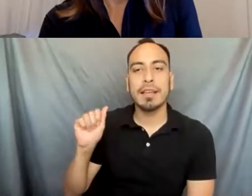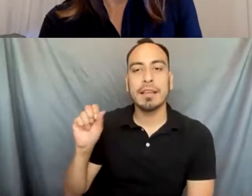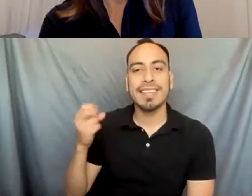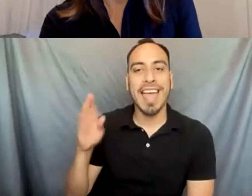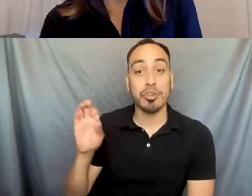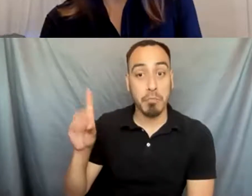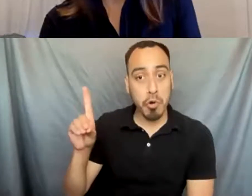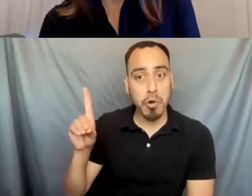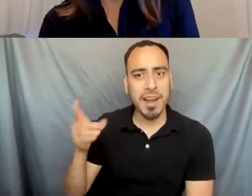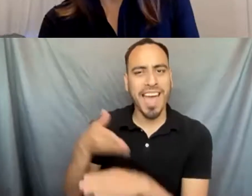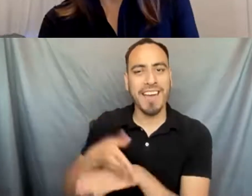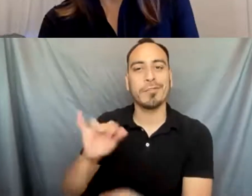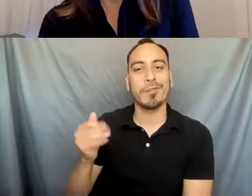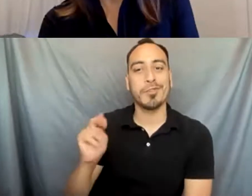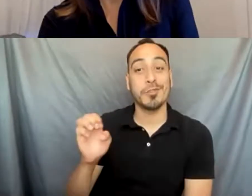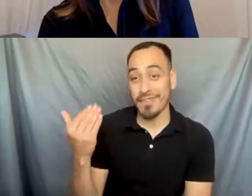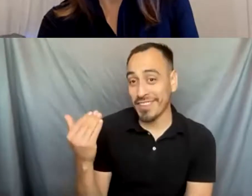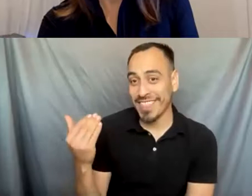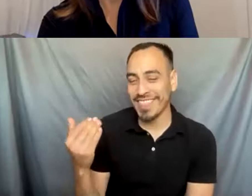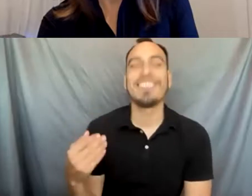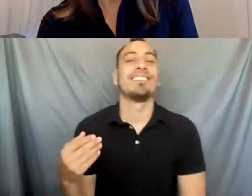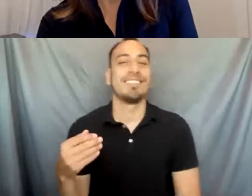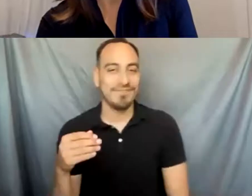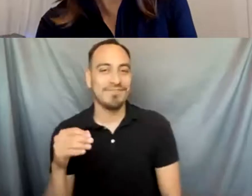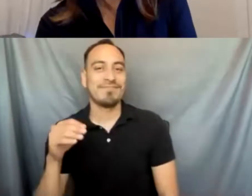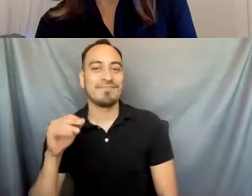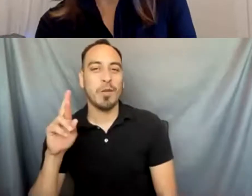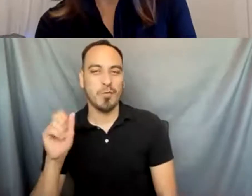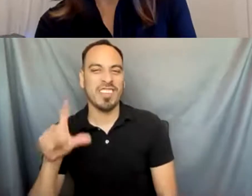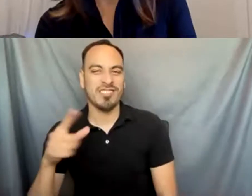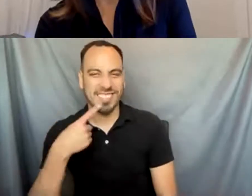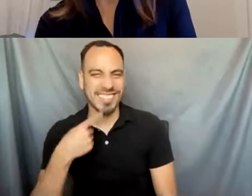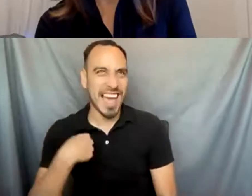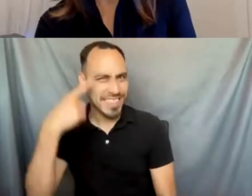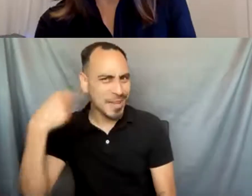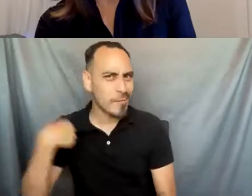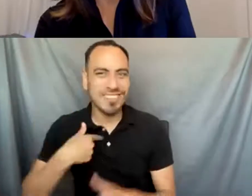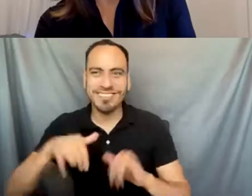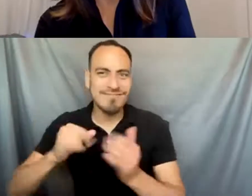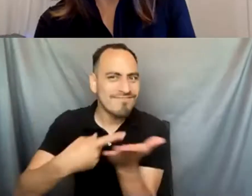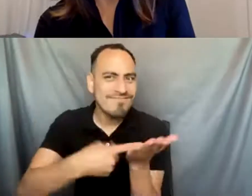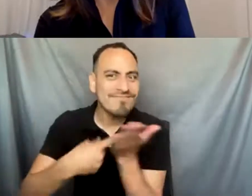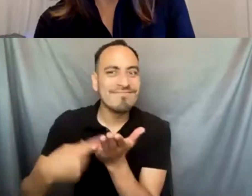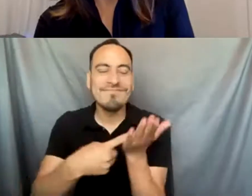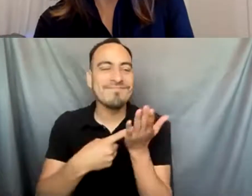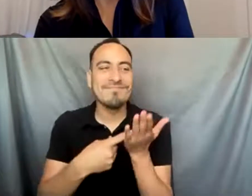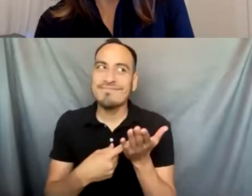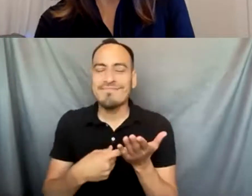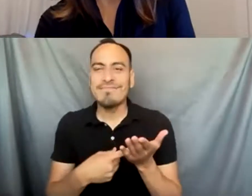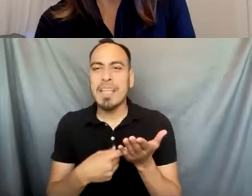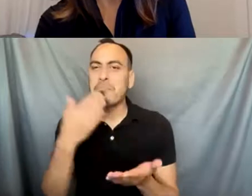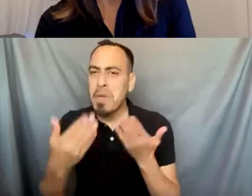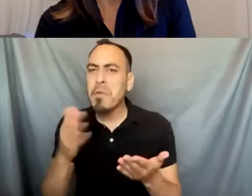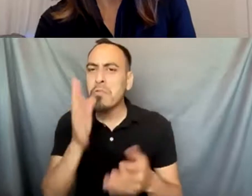I think we've had some conversations about that, and I think it's undecided. I do believe it will stay up for a while. It may not be updated as frequently. Am